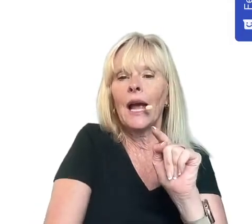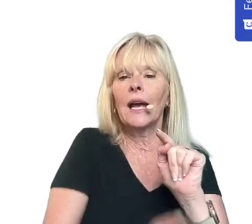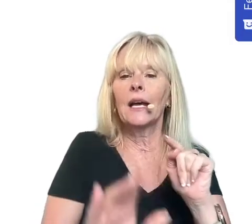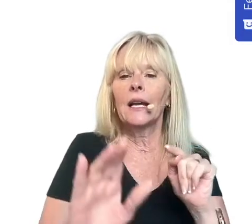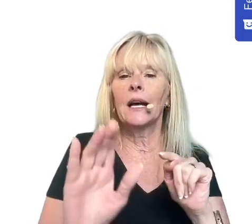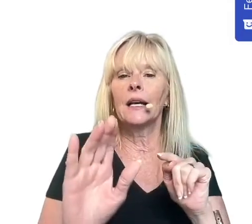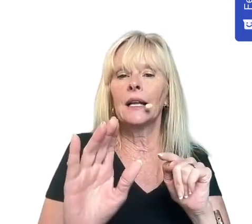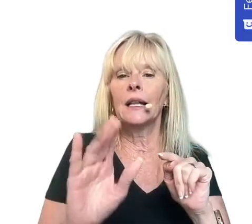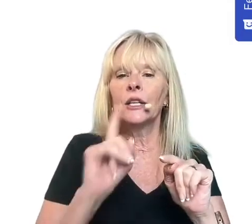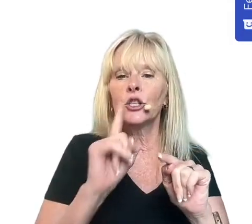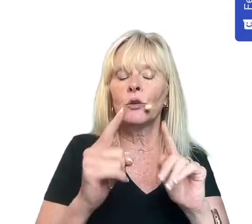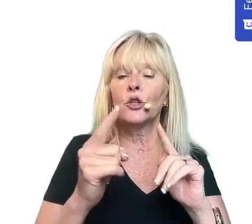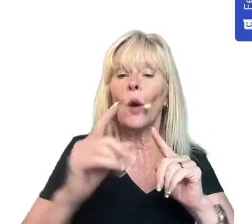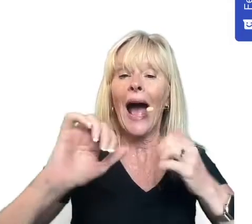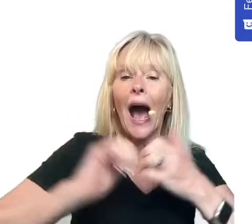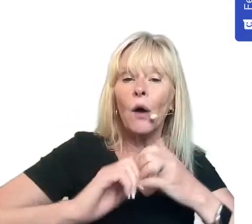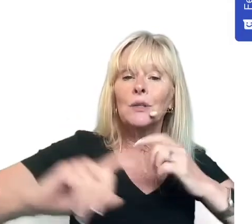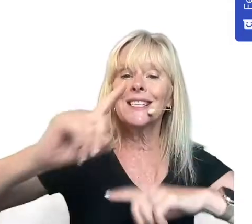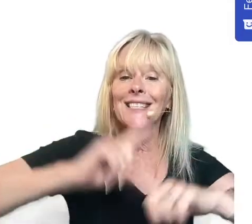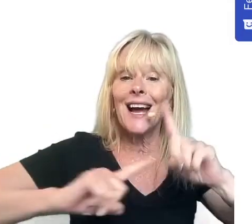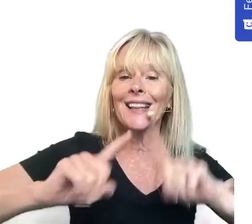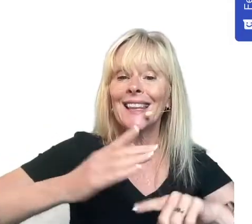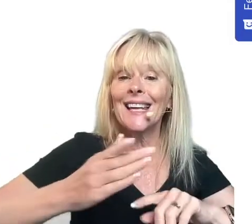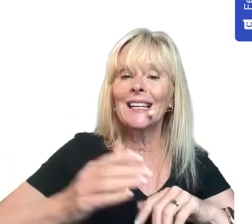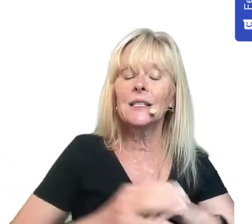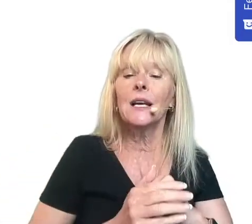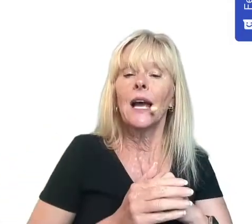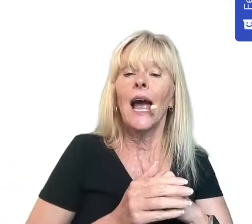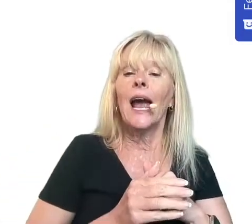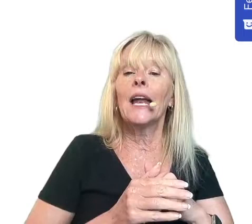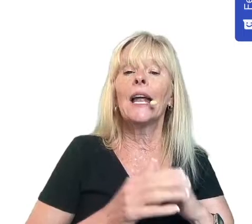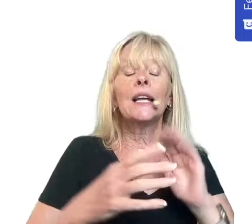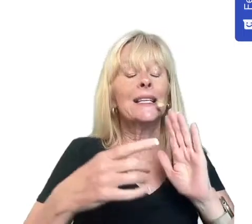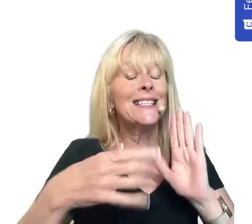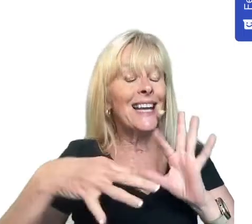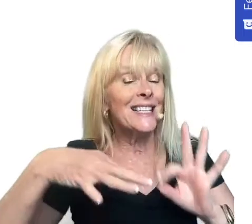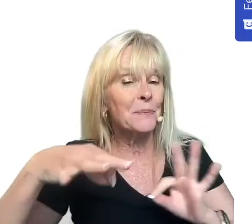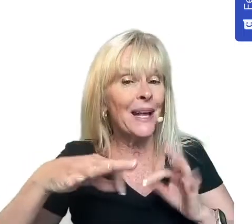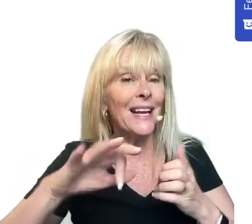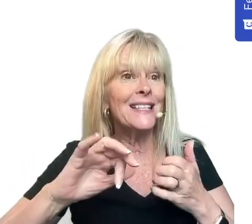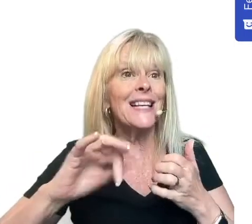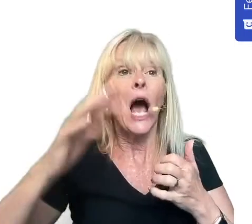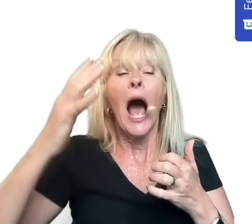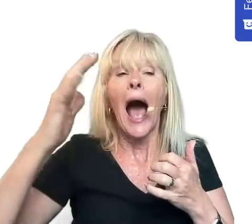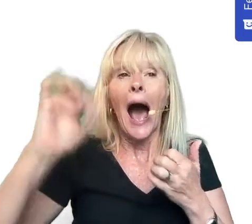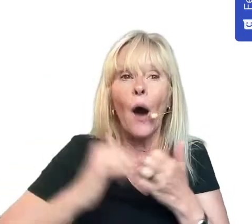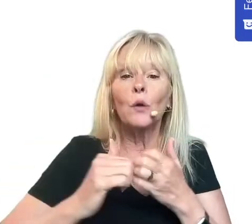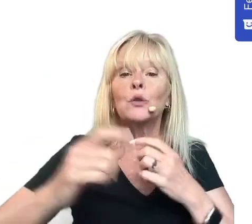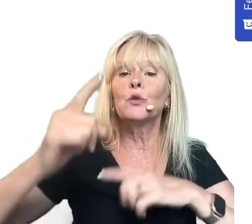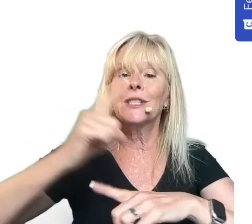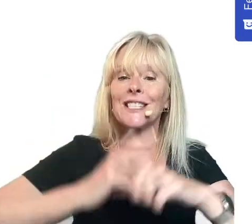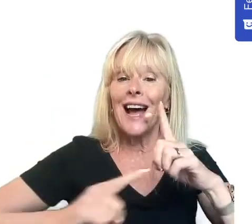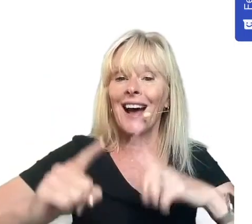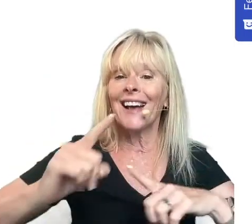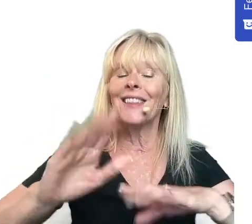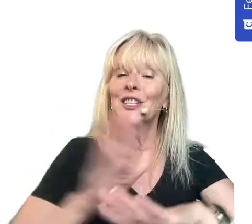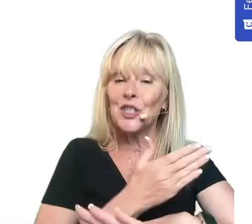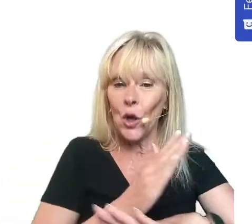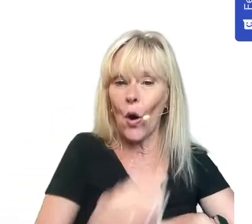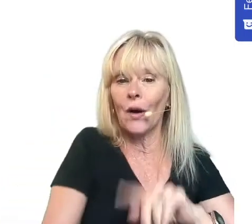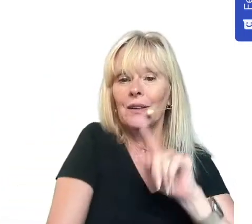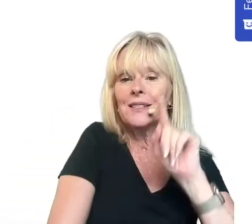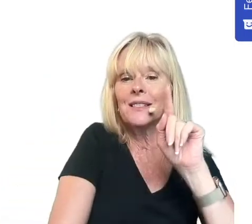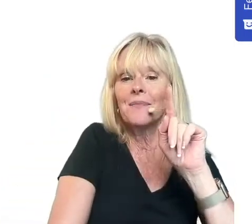Okay. And it shows you how to sign things. And it explains how to sign